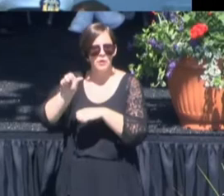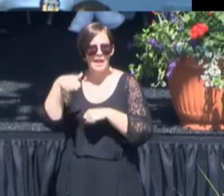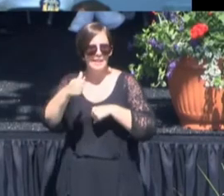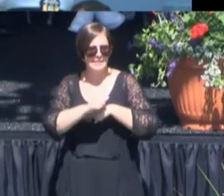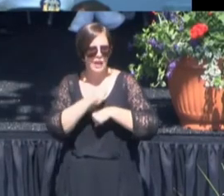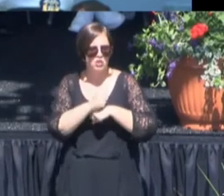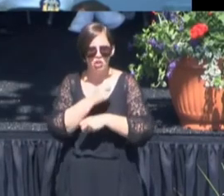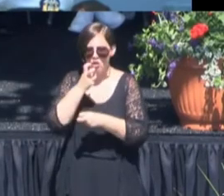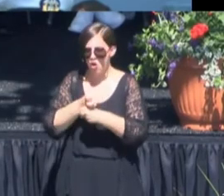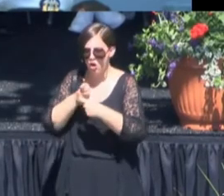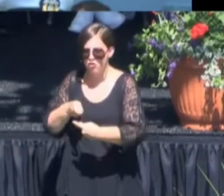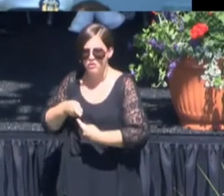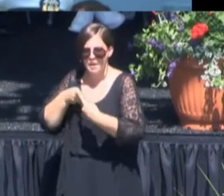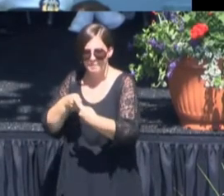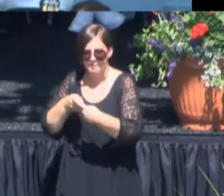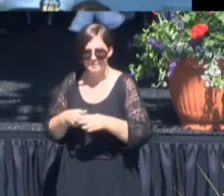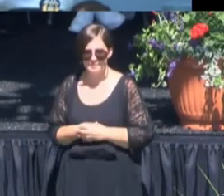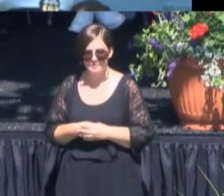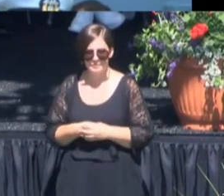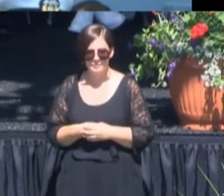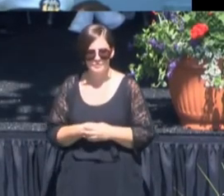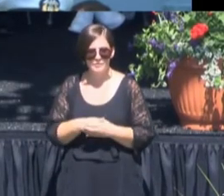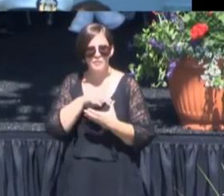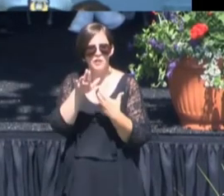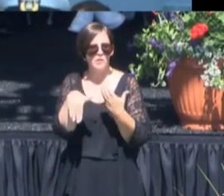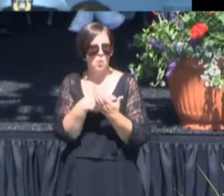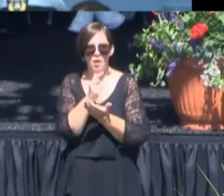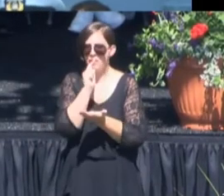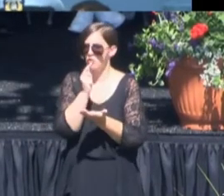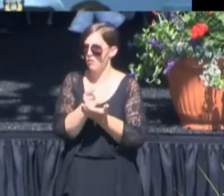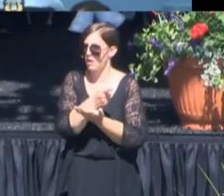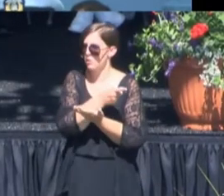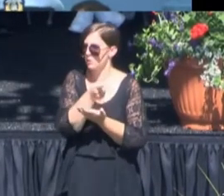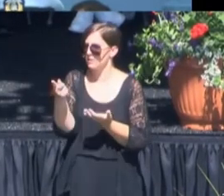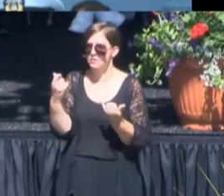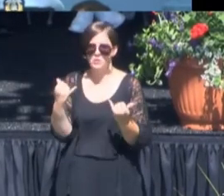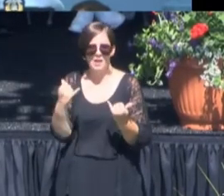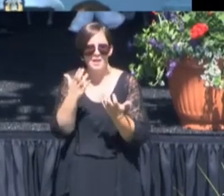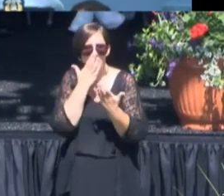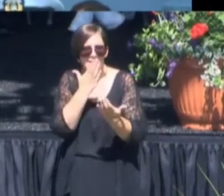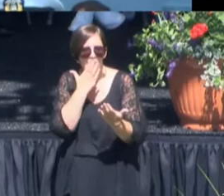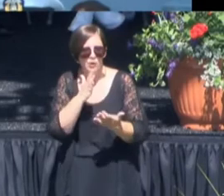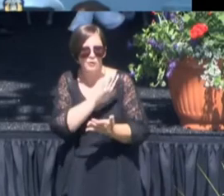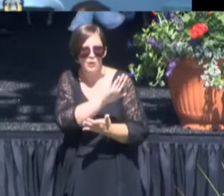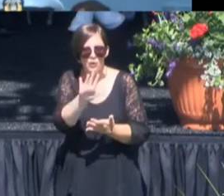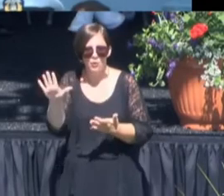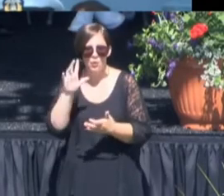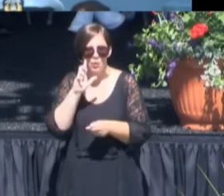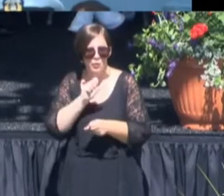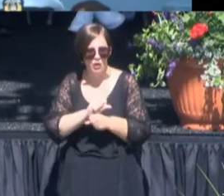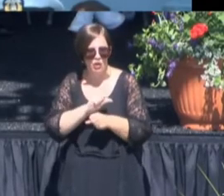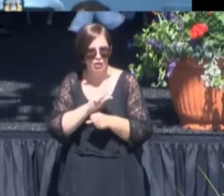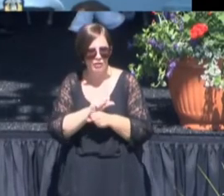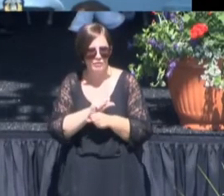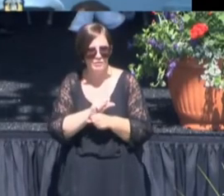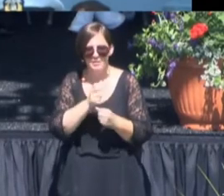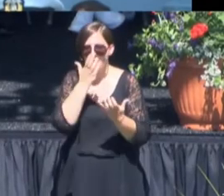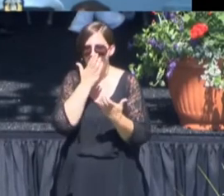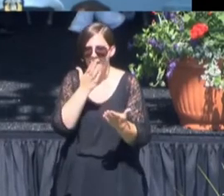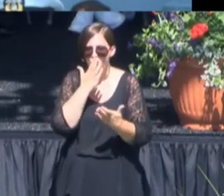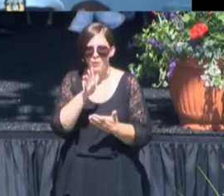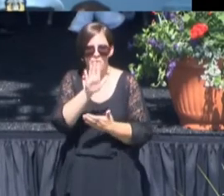hardship, or privation. So to all our graduates today, thank you for the work you are about to undertake. Thank you for